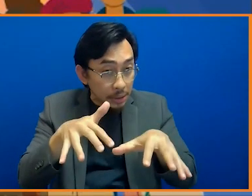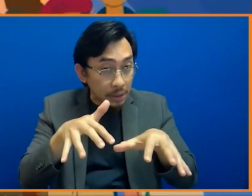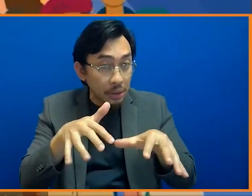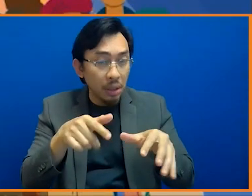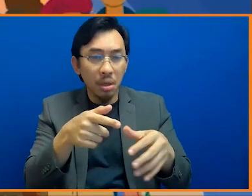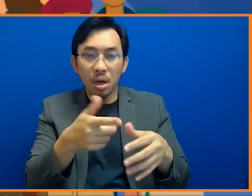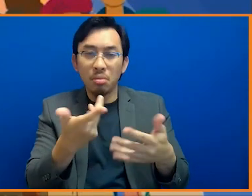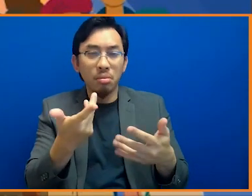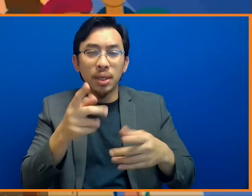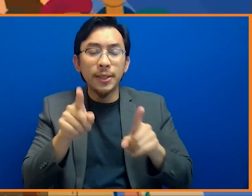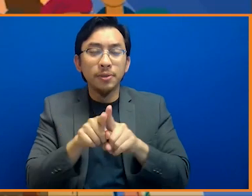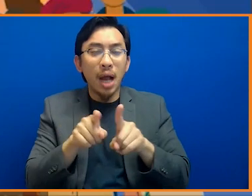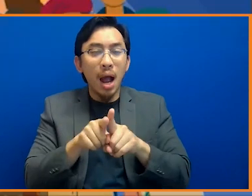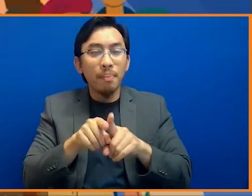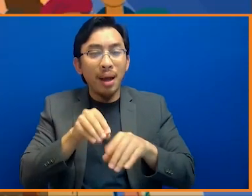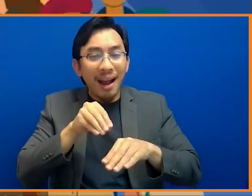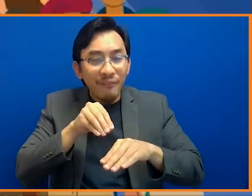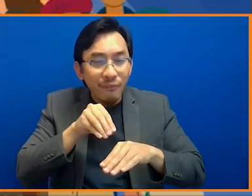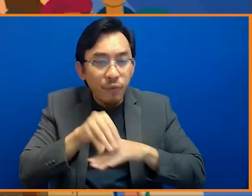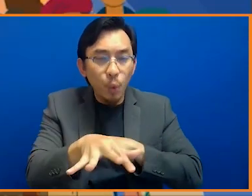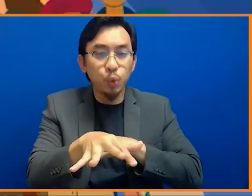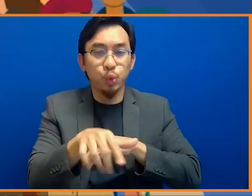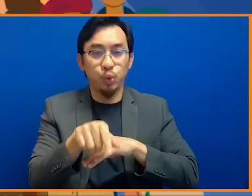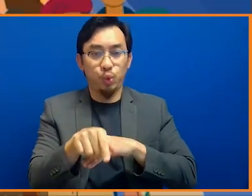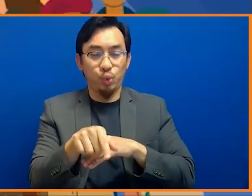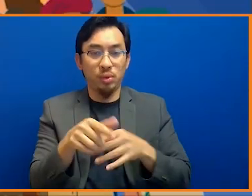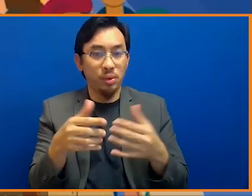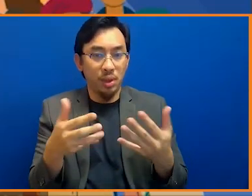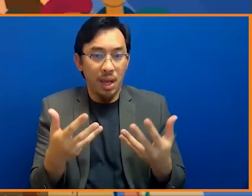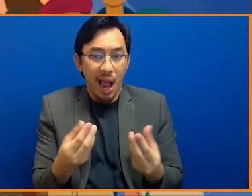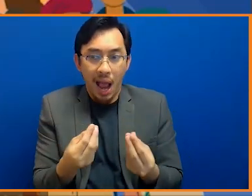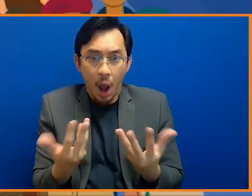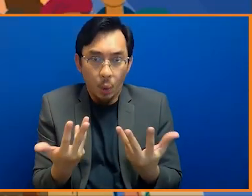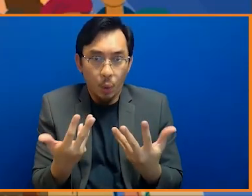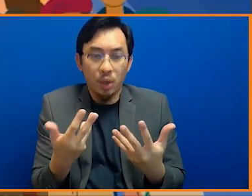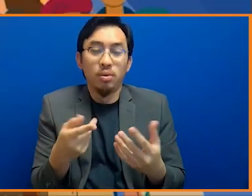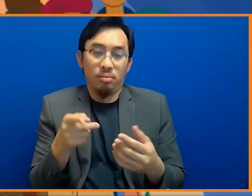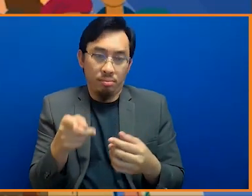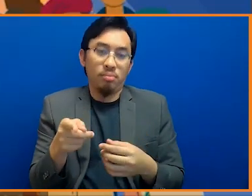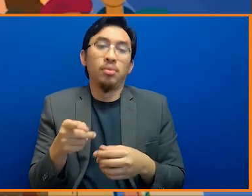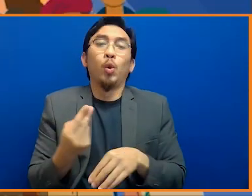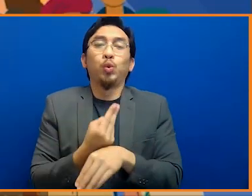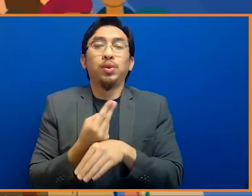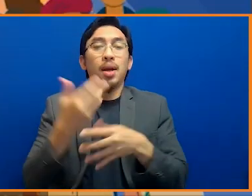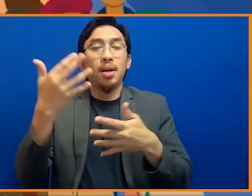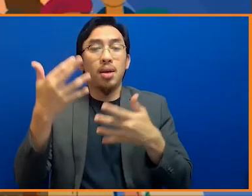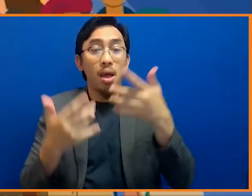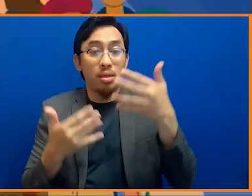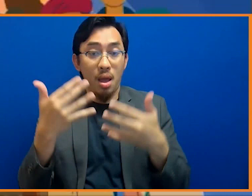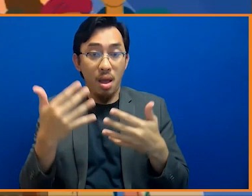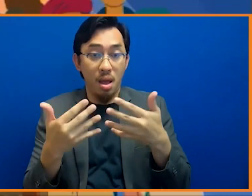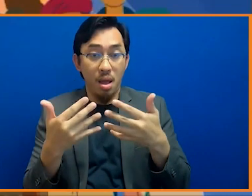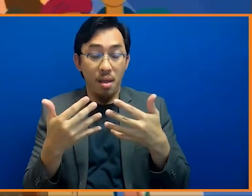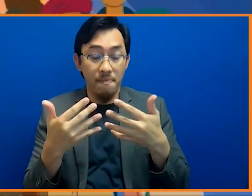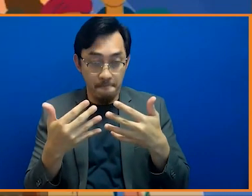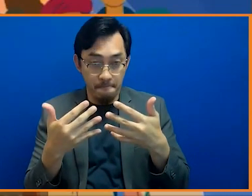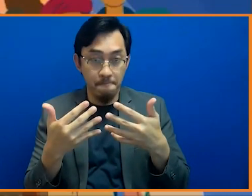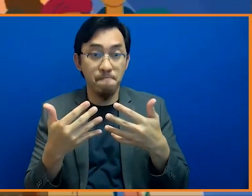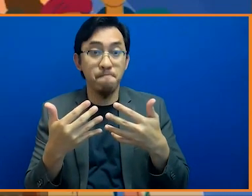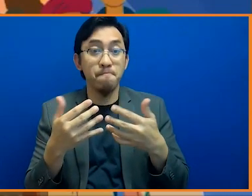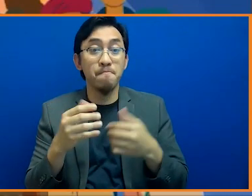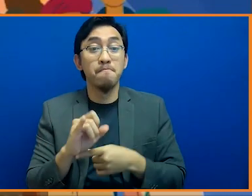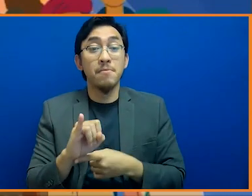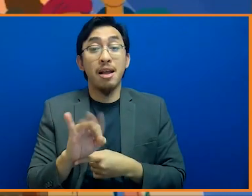very much influenced by the data themselves. If the data are good, it